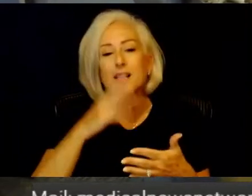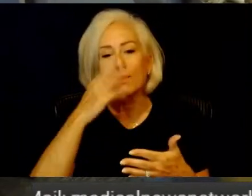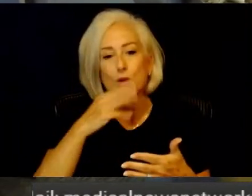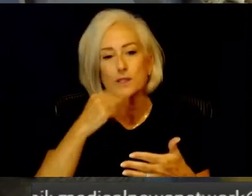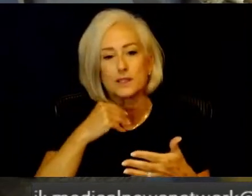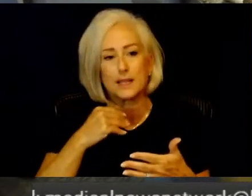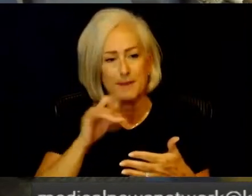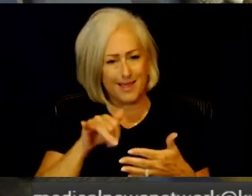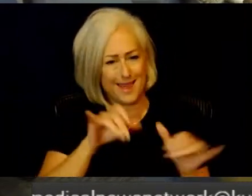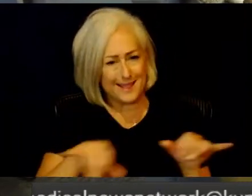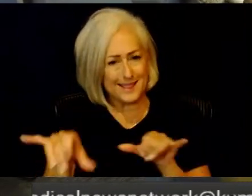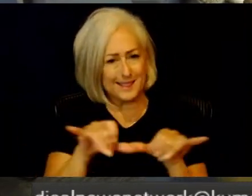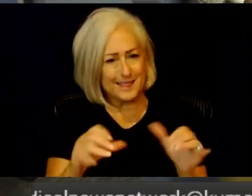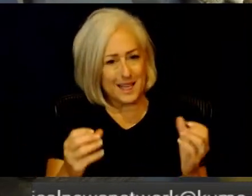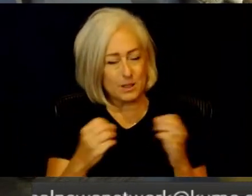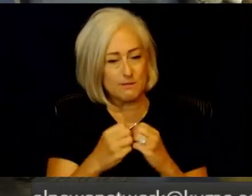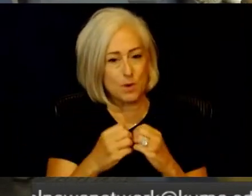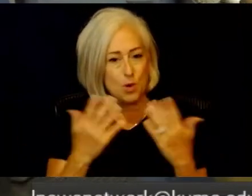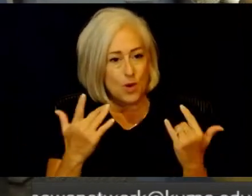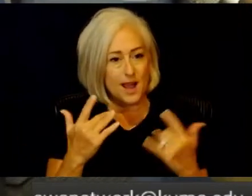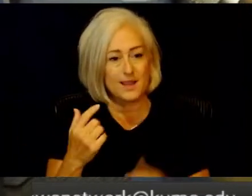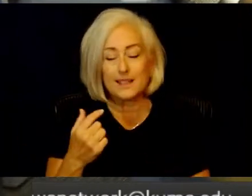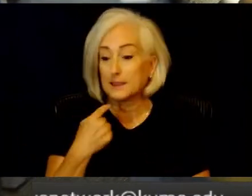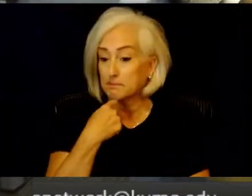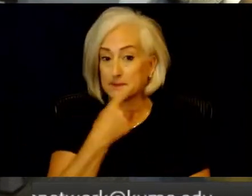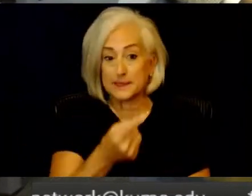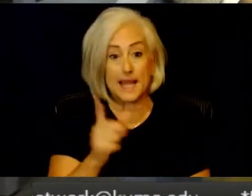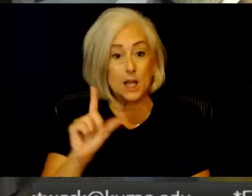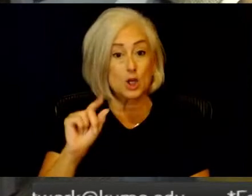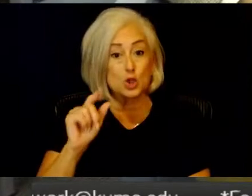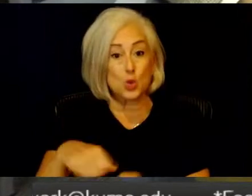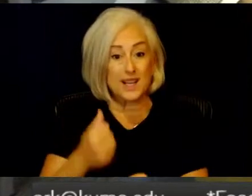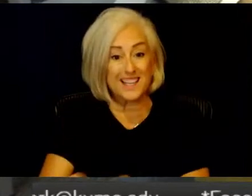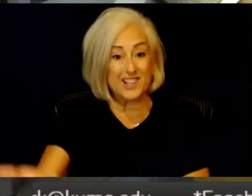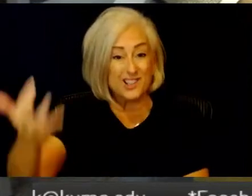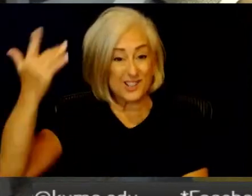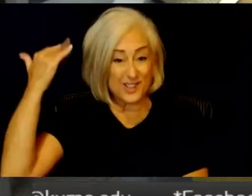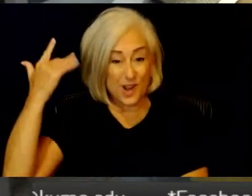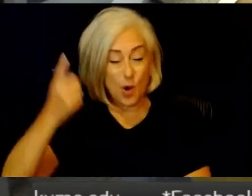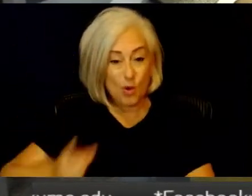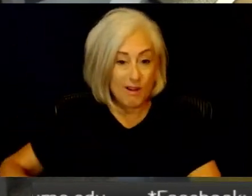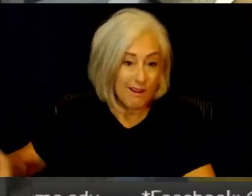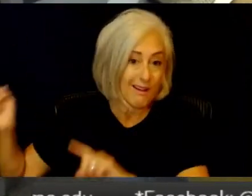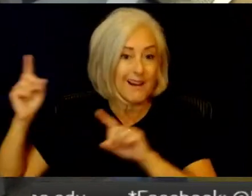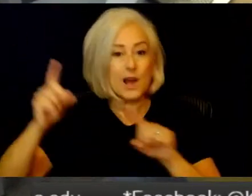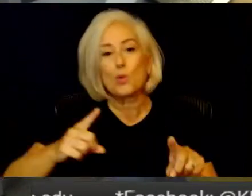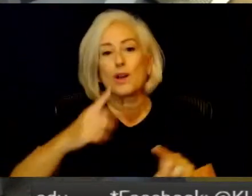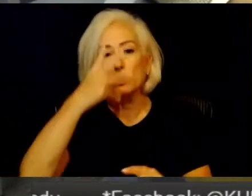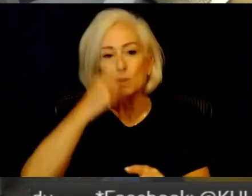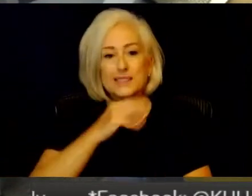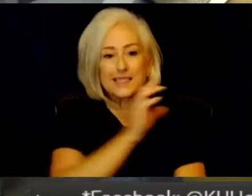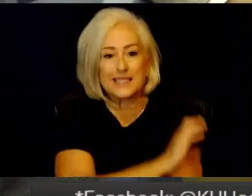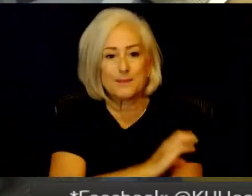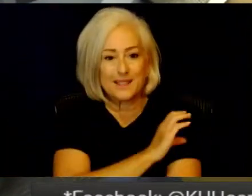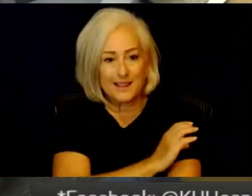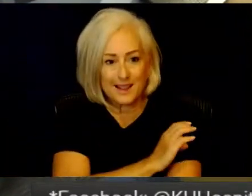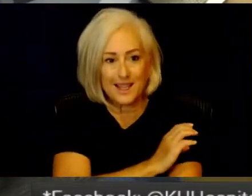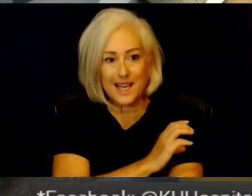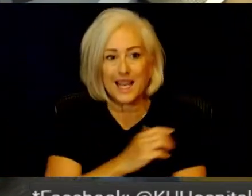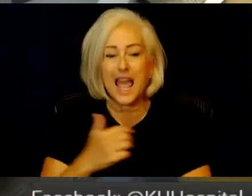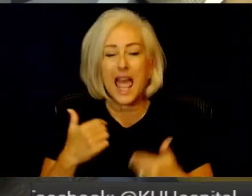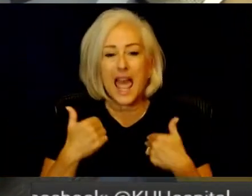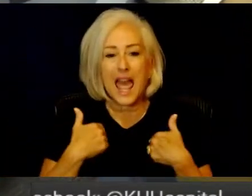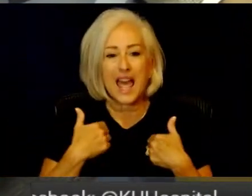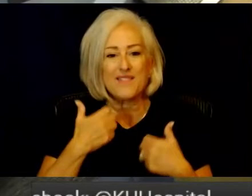Dr. Luthra, probably 20 years ago, I did a story where I went to a big sleep clinic, and I had every wire you